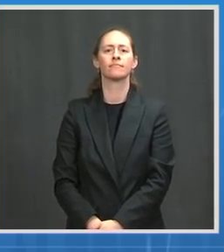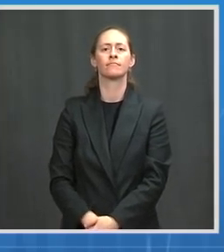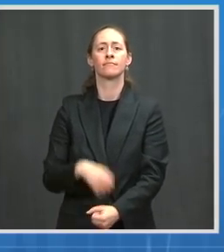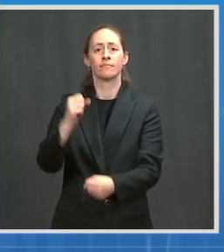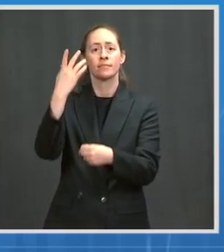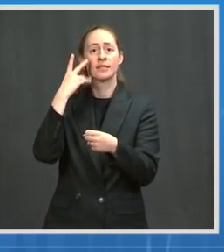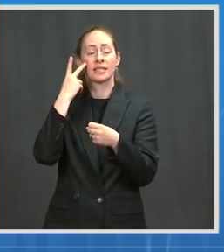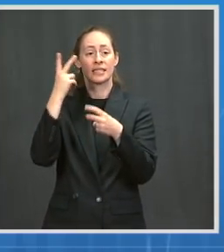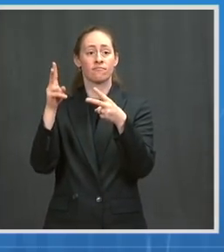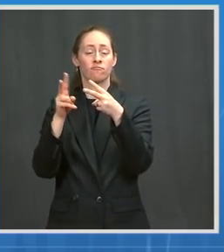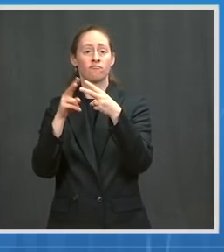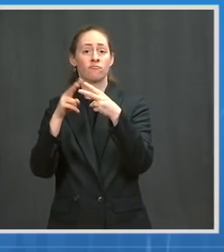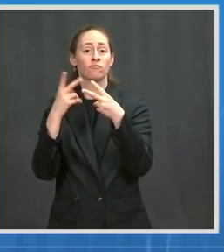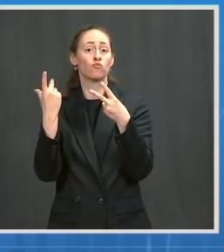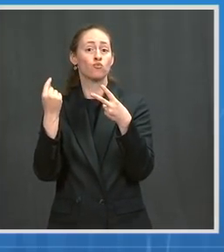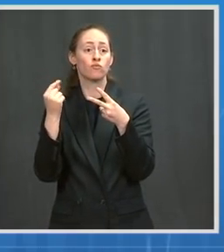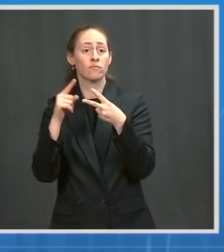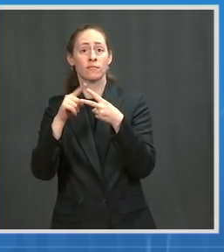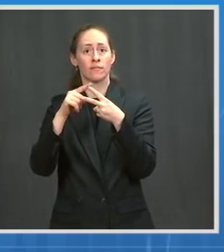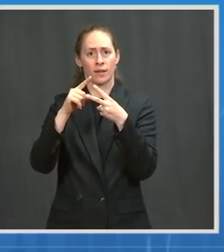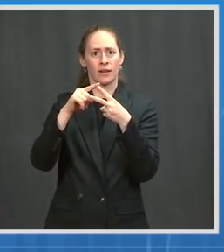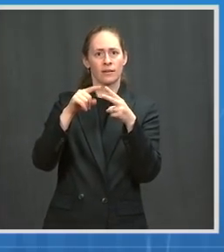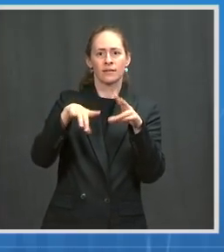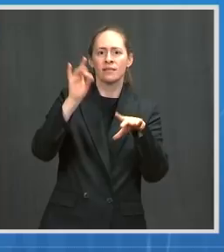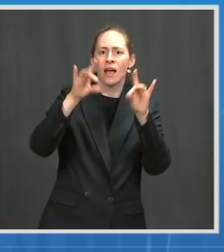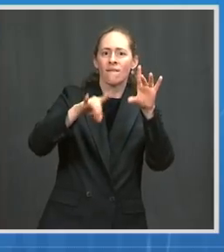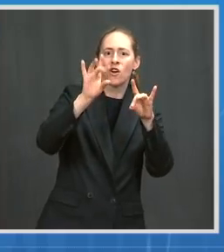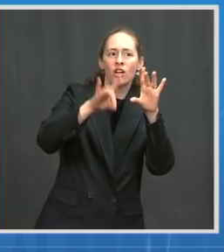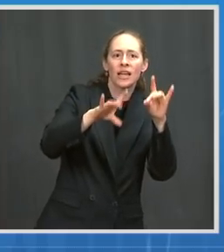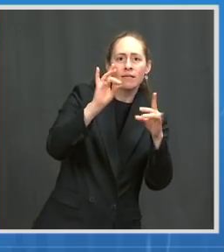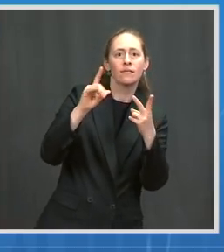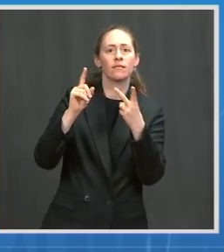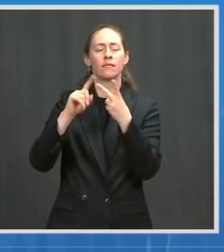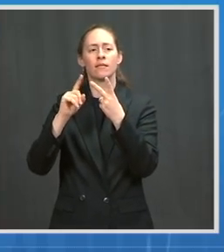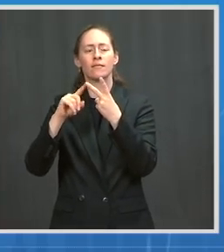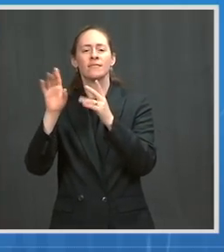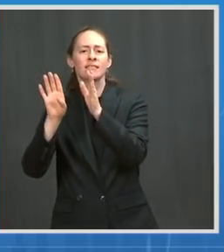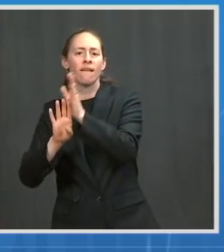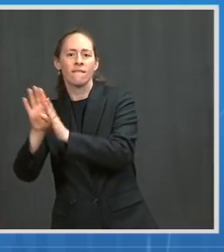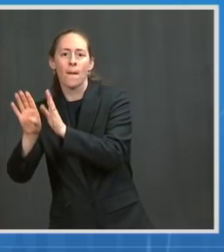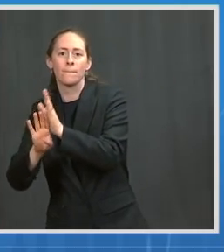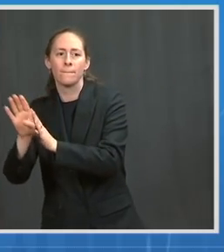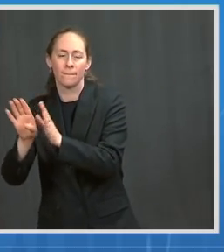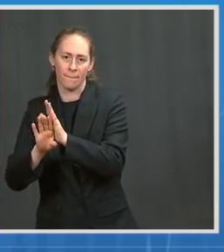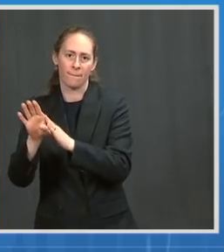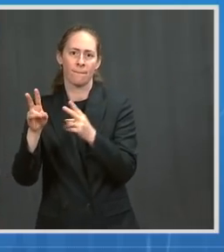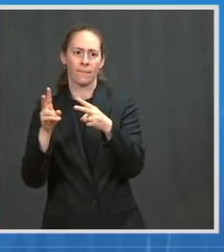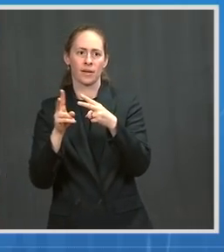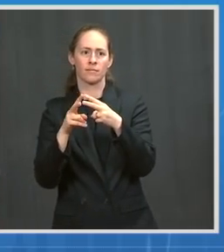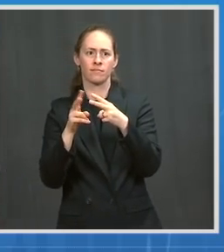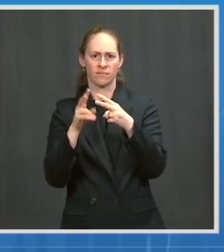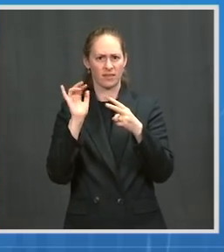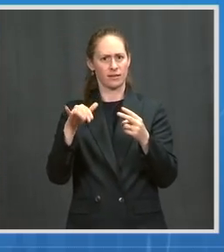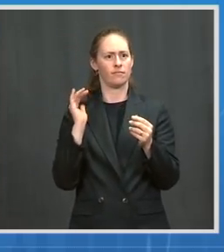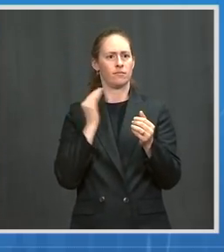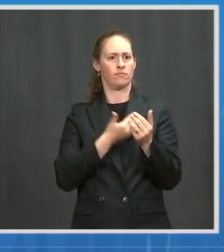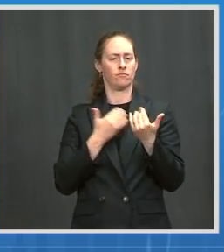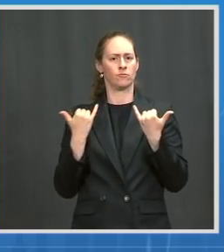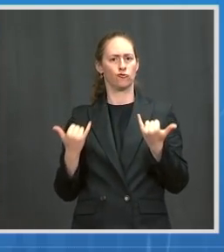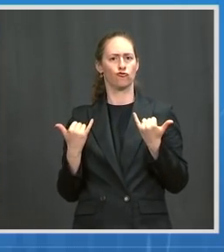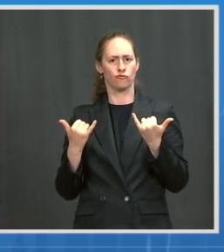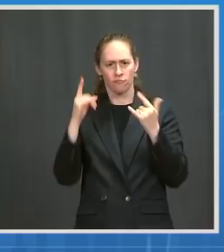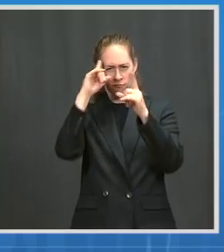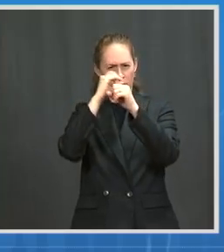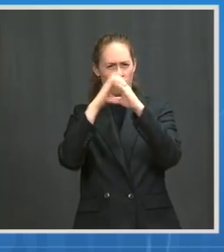program: development and discovery. The development is the more immediate activity. In other words, it's going